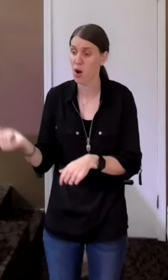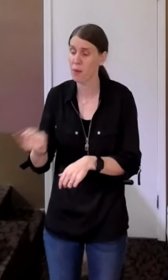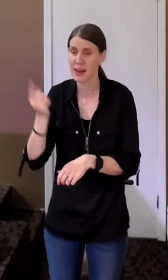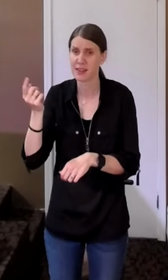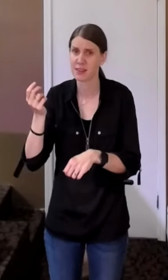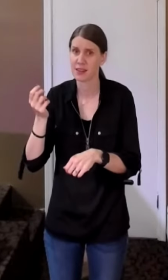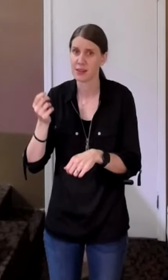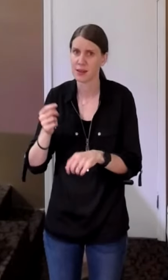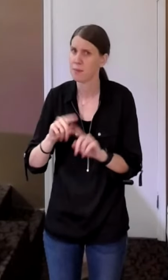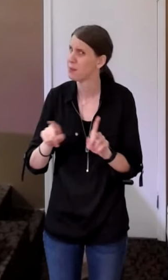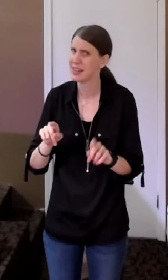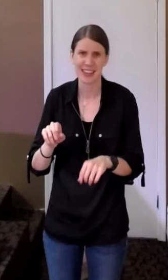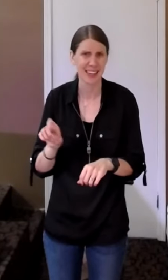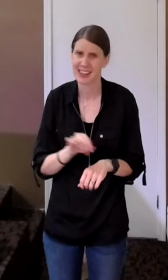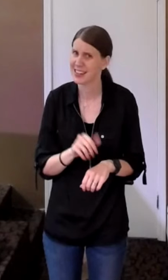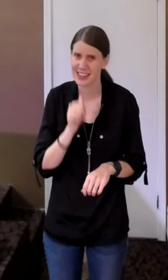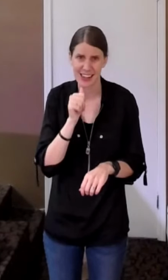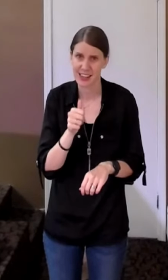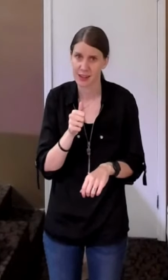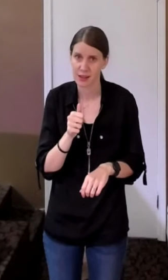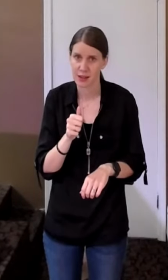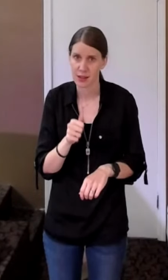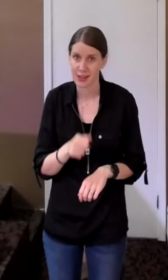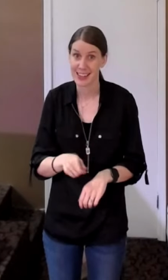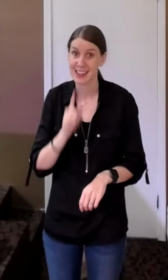what Father has told me to do.